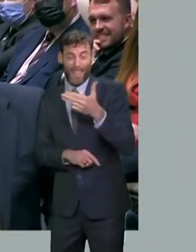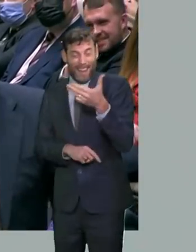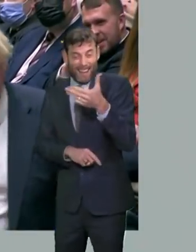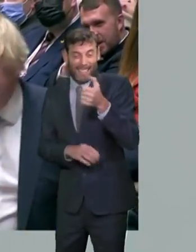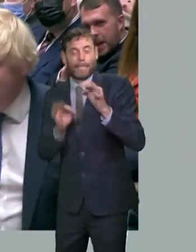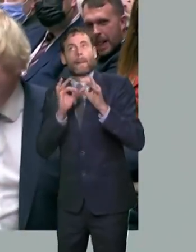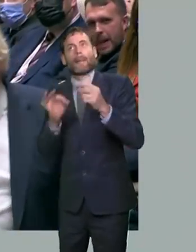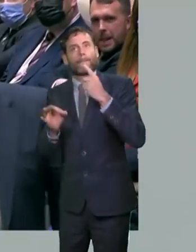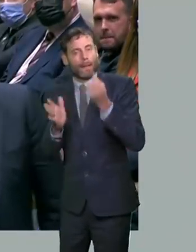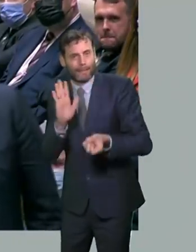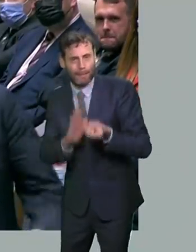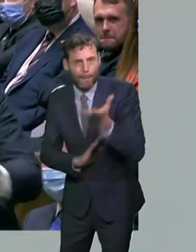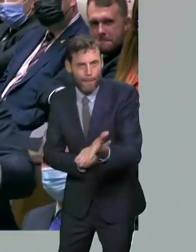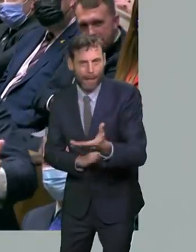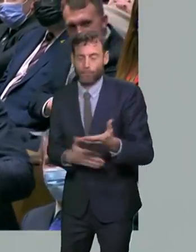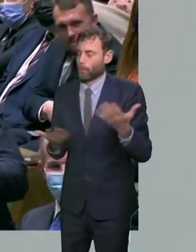96 billion pounds.